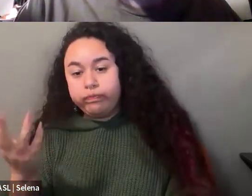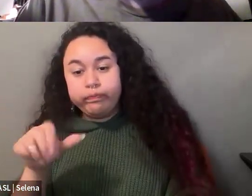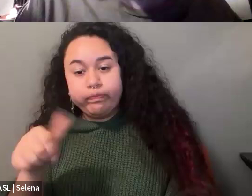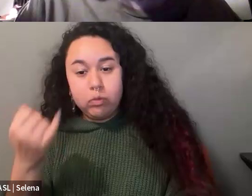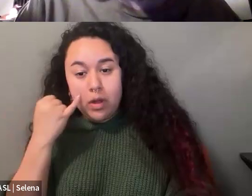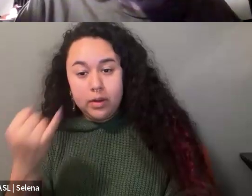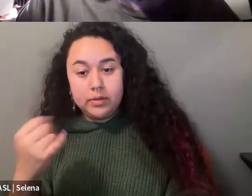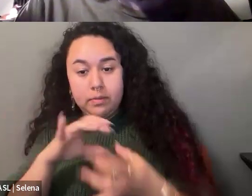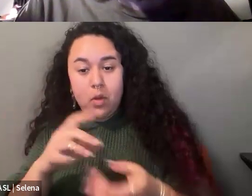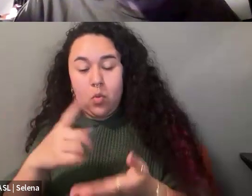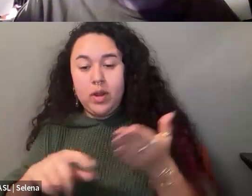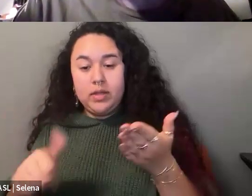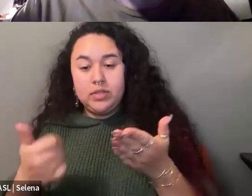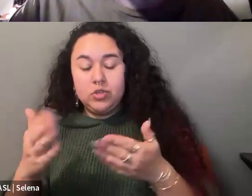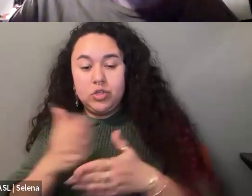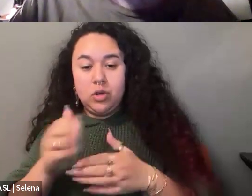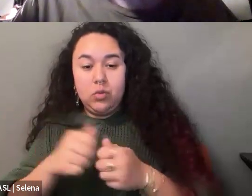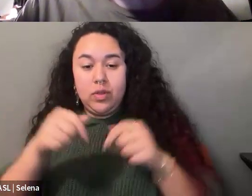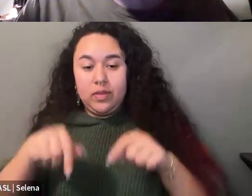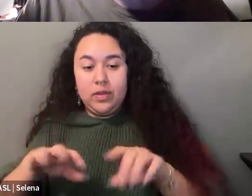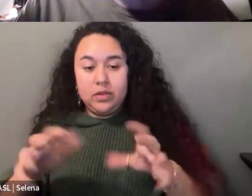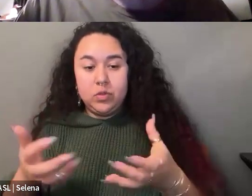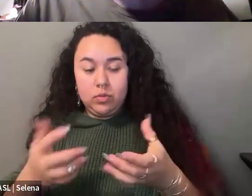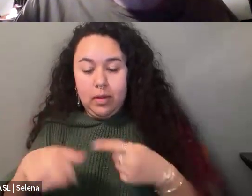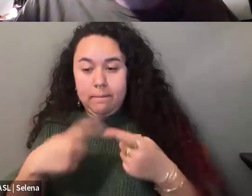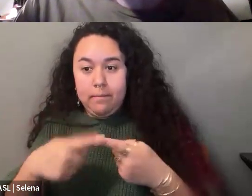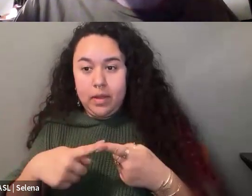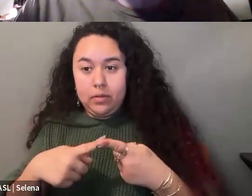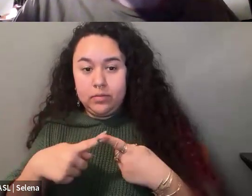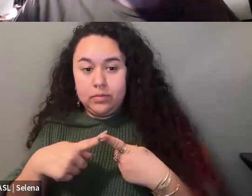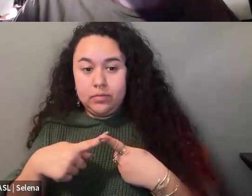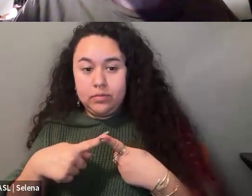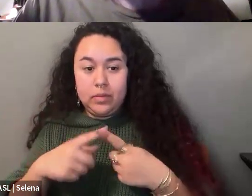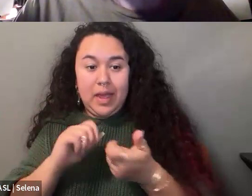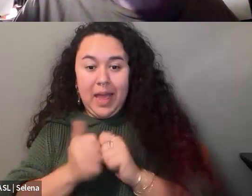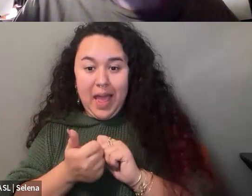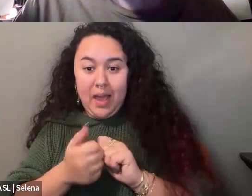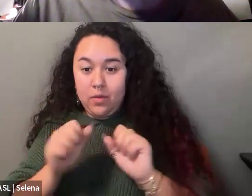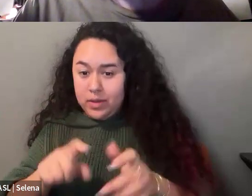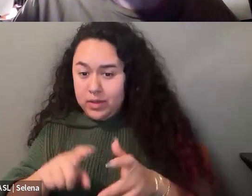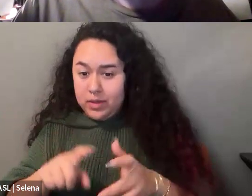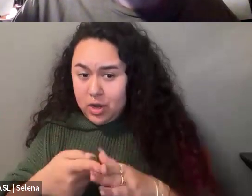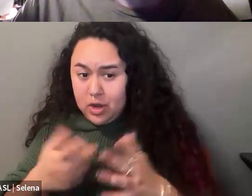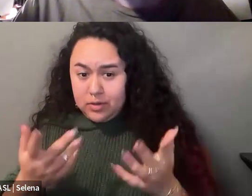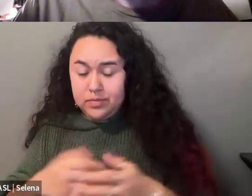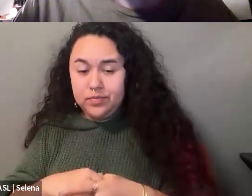ideas of what else you might want to share with this crew about how you can start.